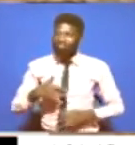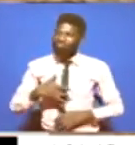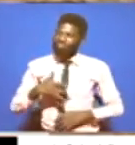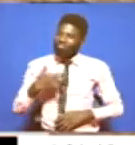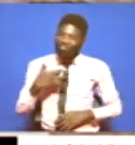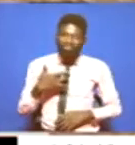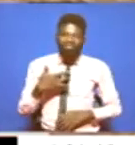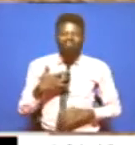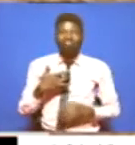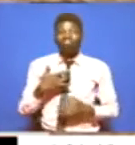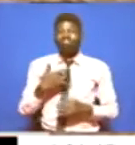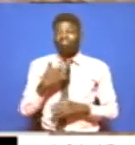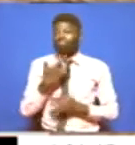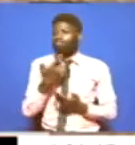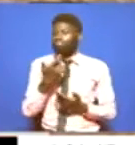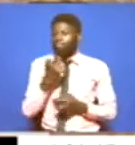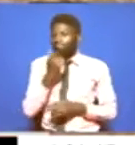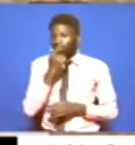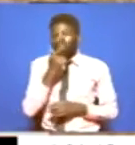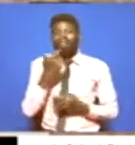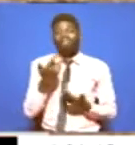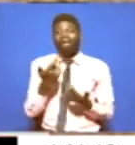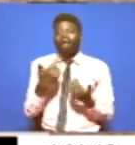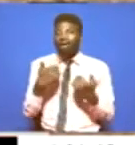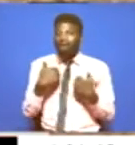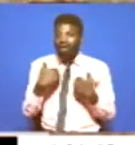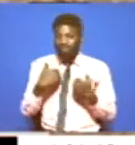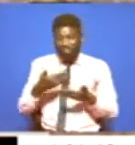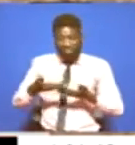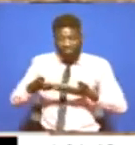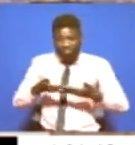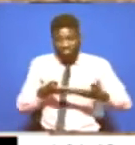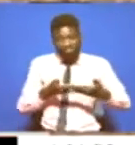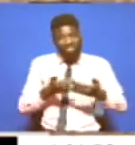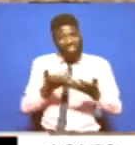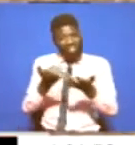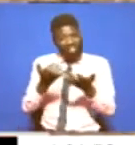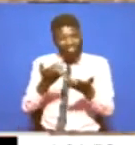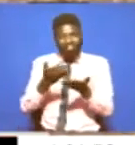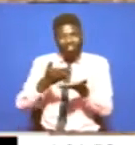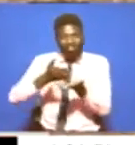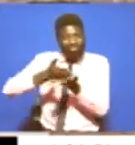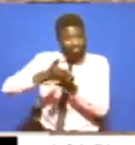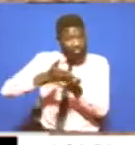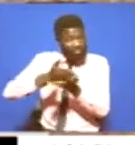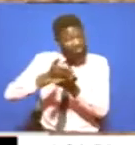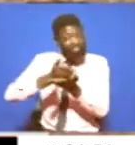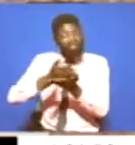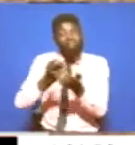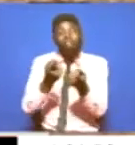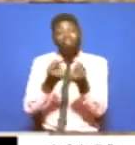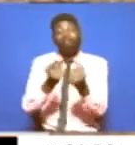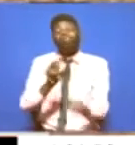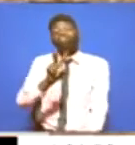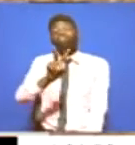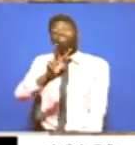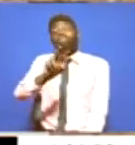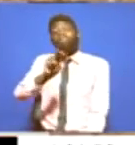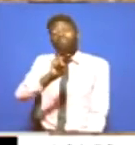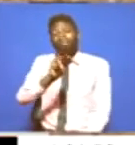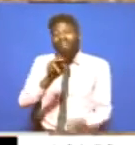kitu mtoto anataka operation ya 2 million sasa mari mimi